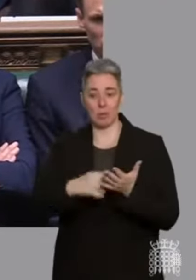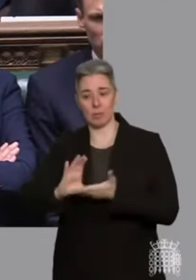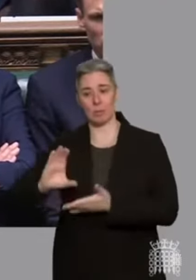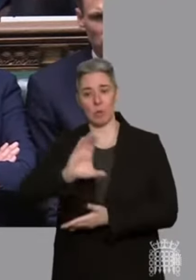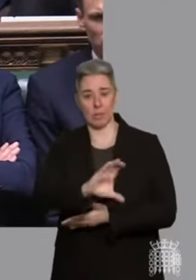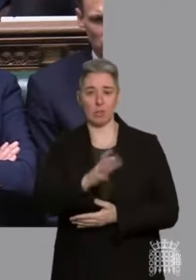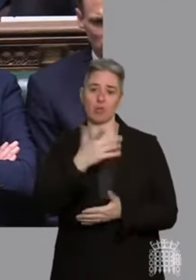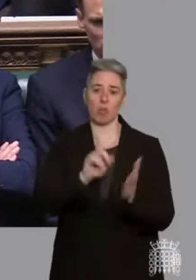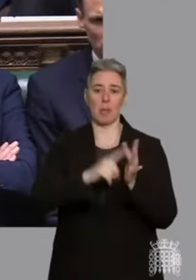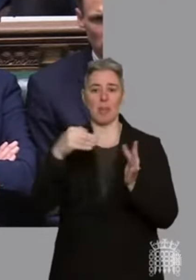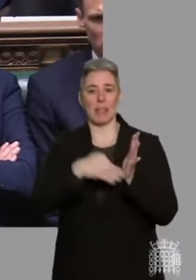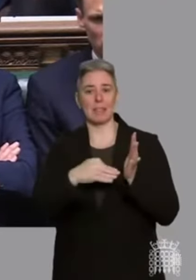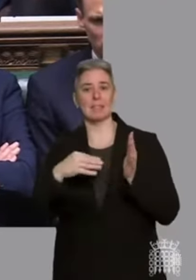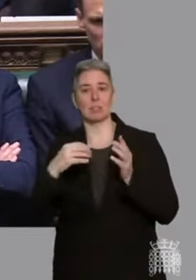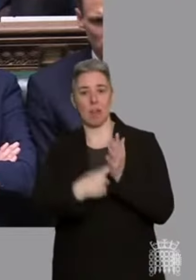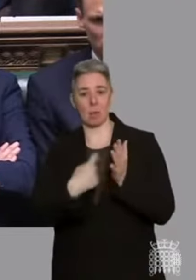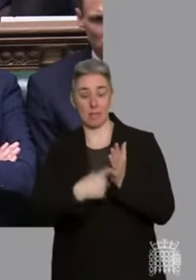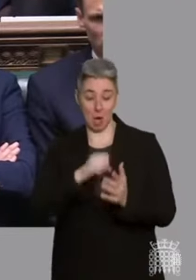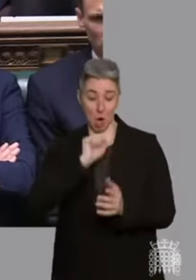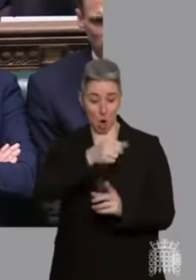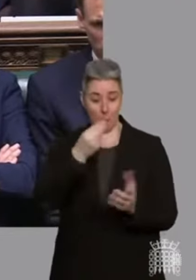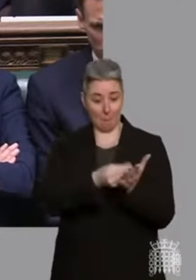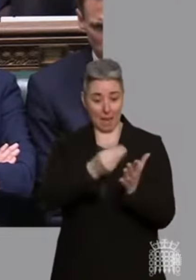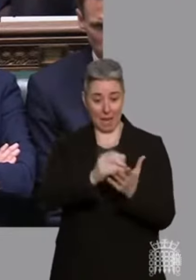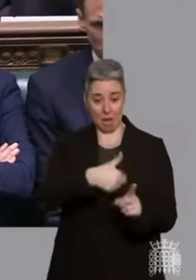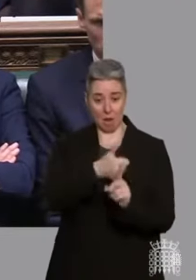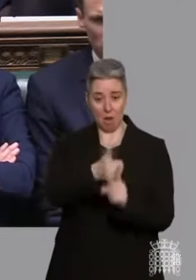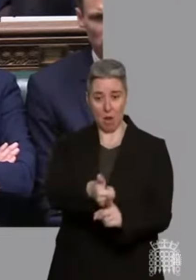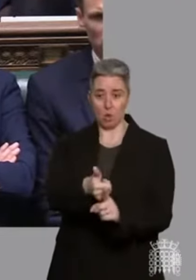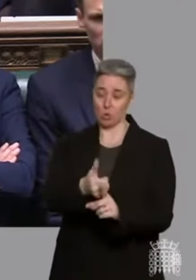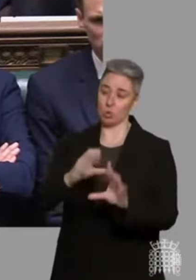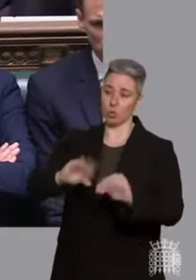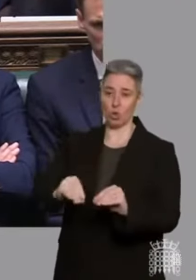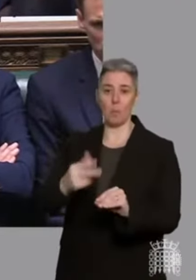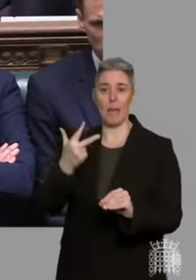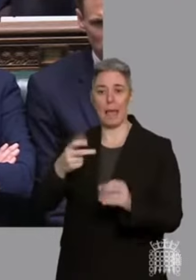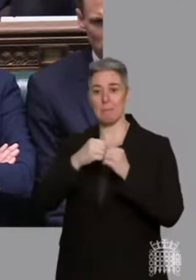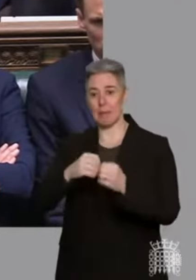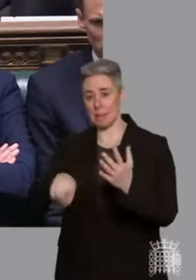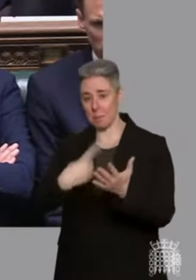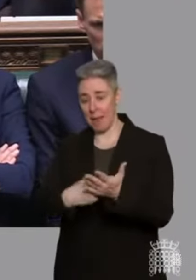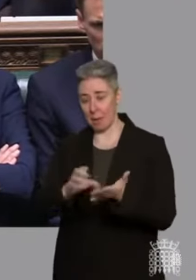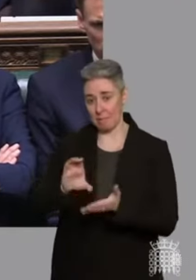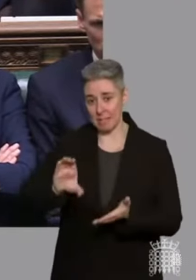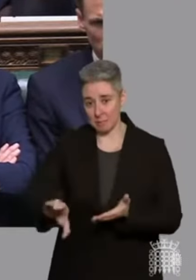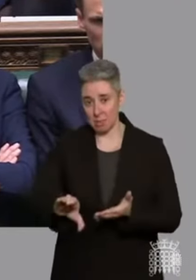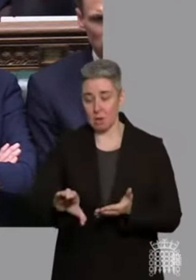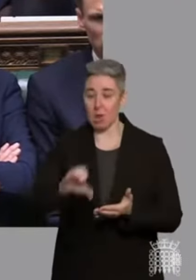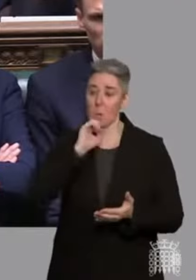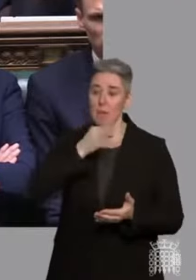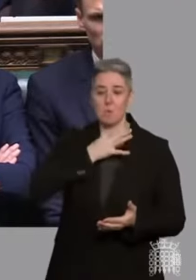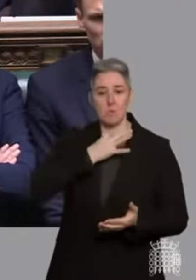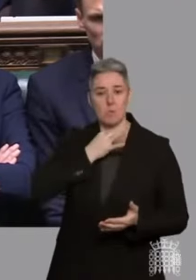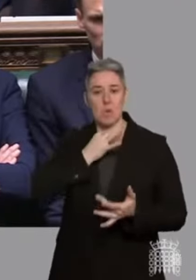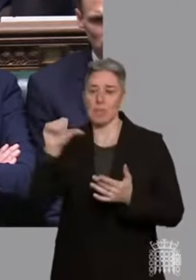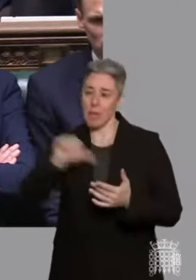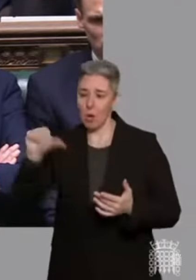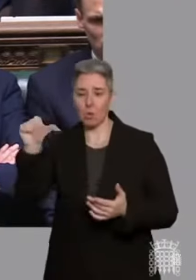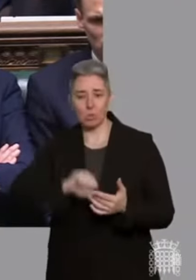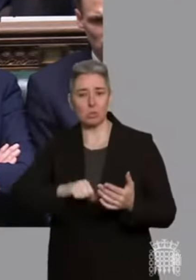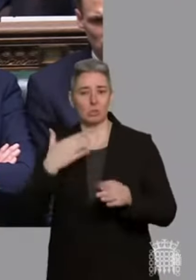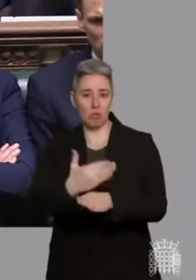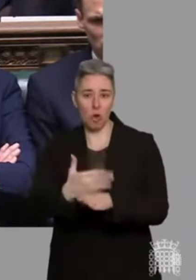stop an £8 billion investment, threaten thousands of jobs, and endanger energy security for all of us. Did the